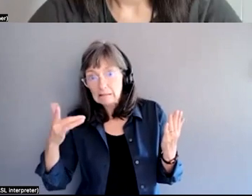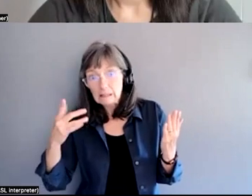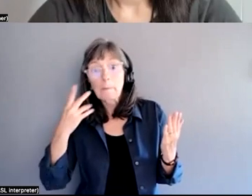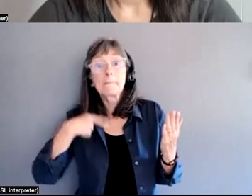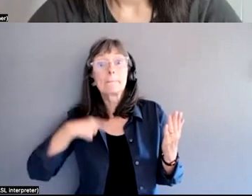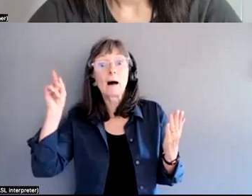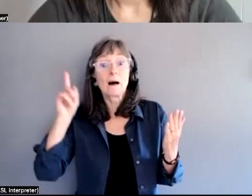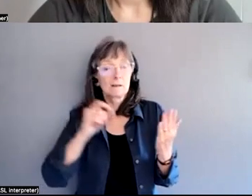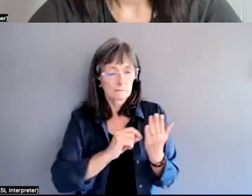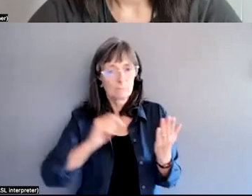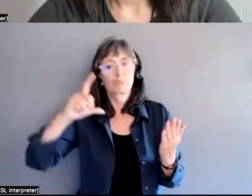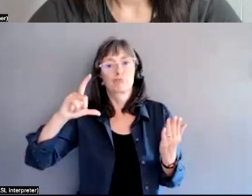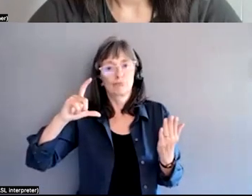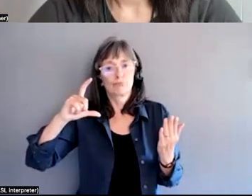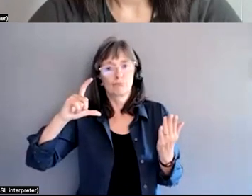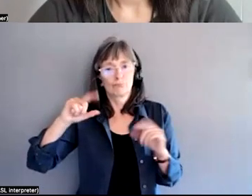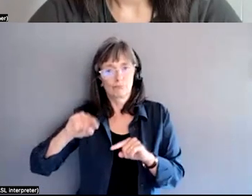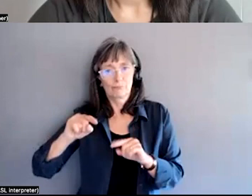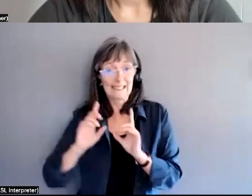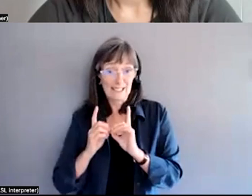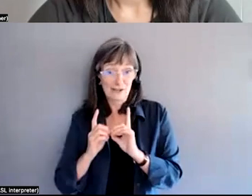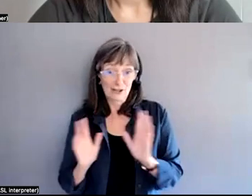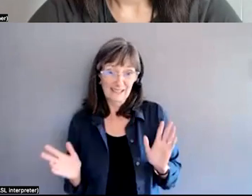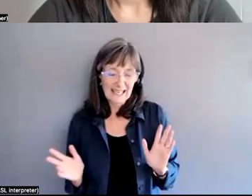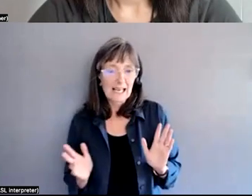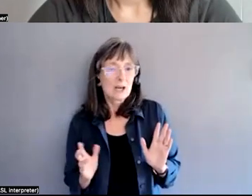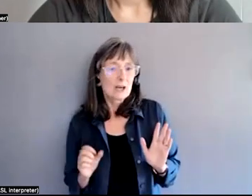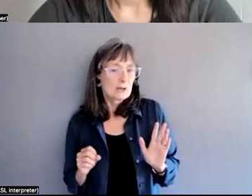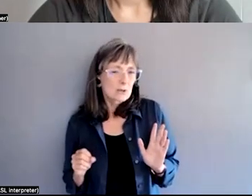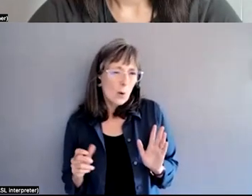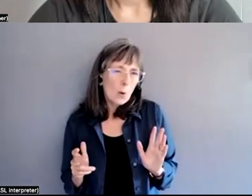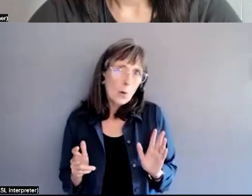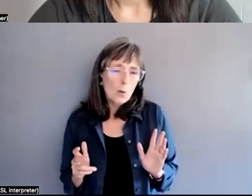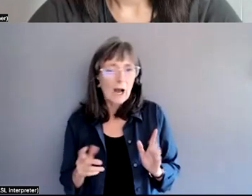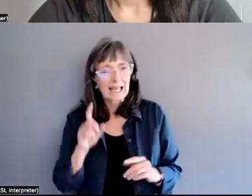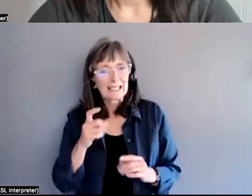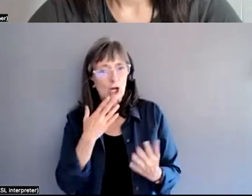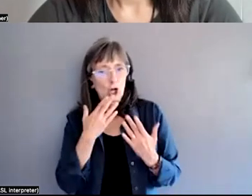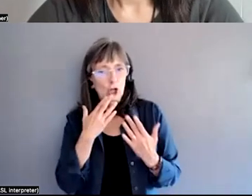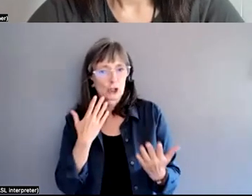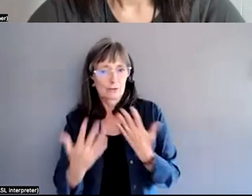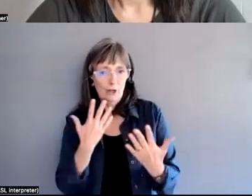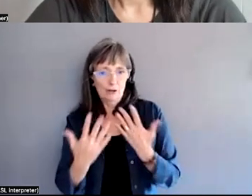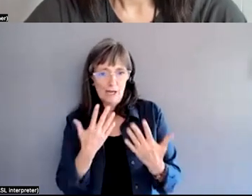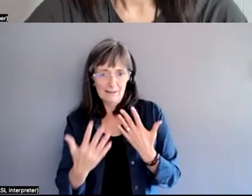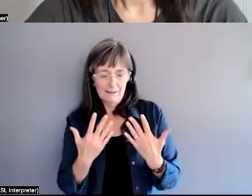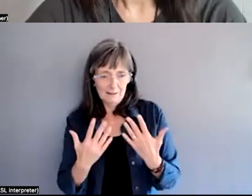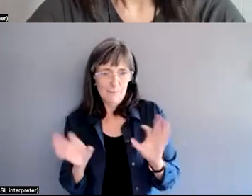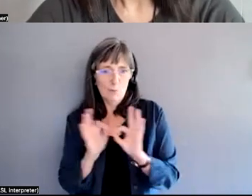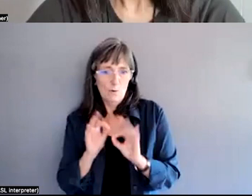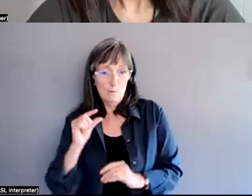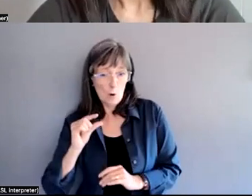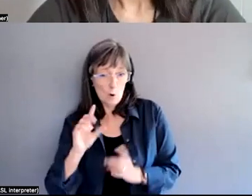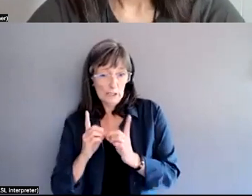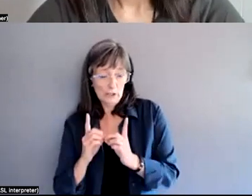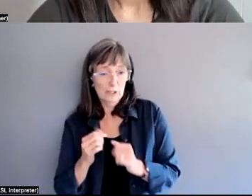journey. So there's a lot to be said for contrast, for you know, if the title's not going to